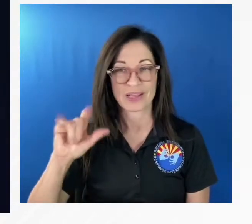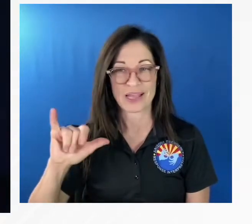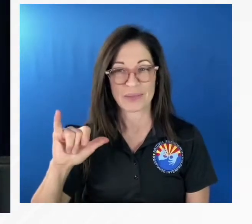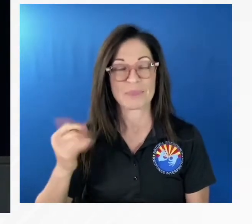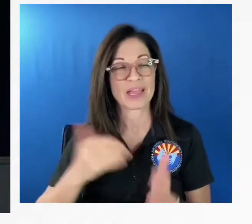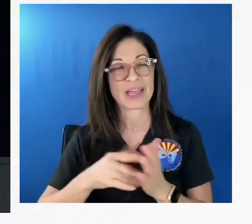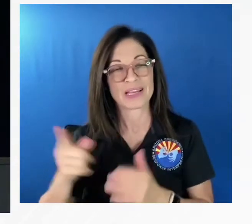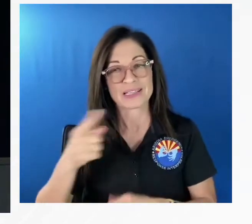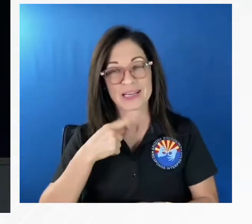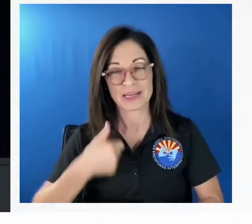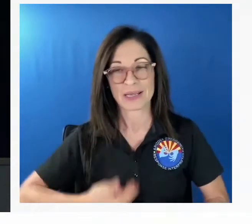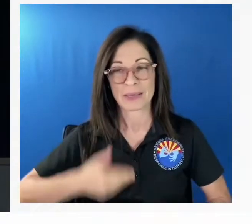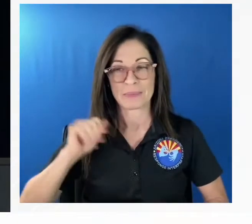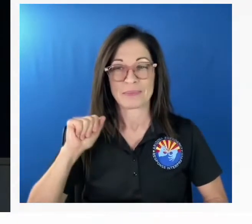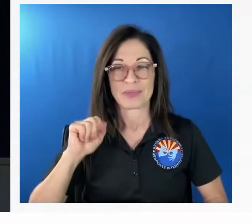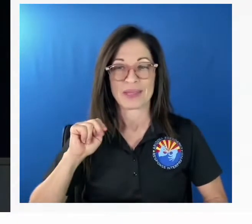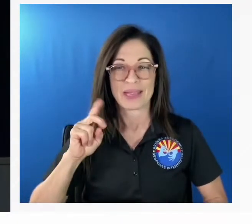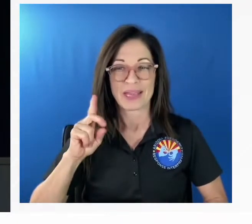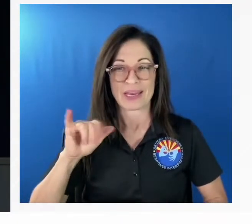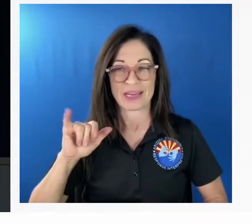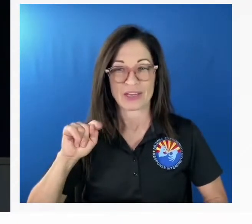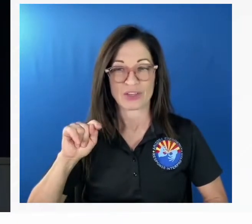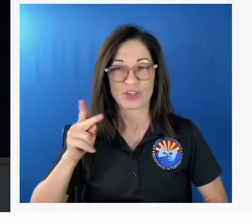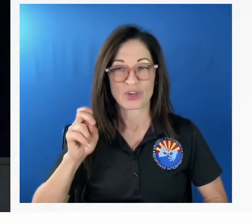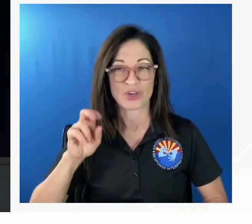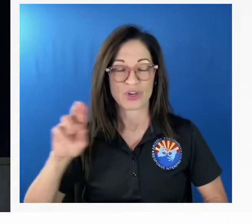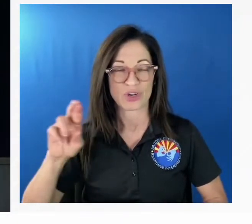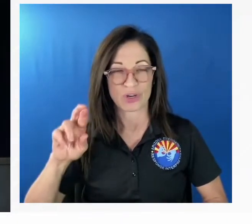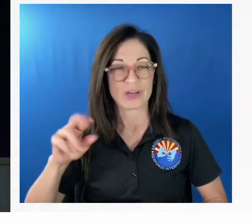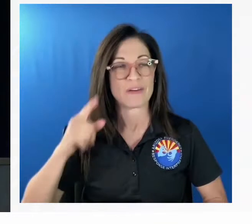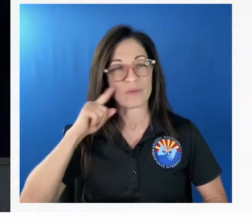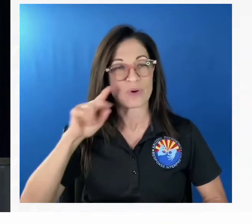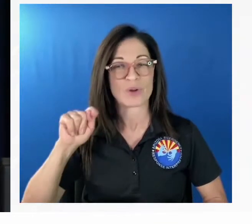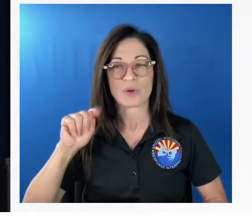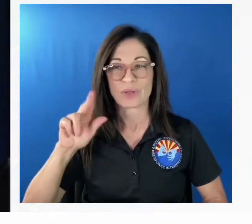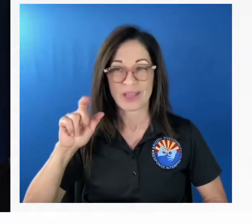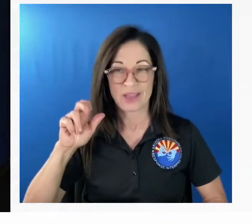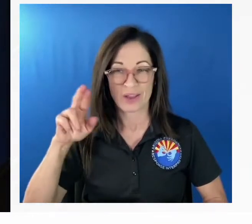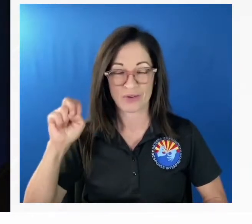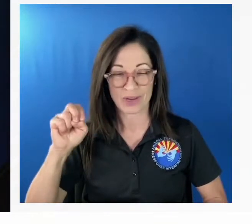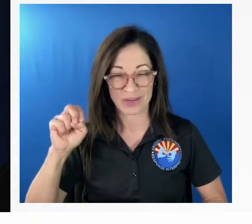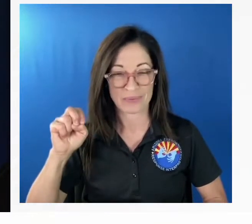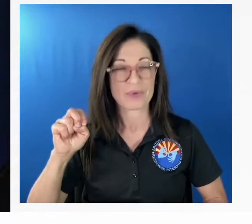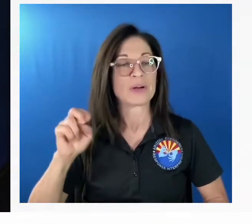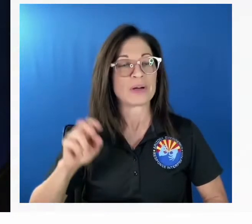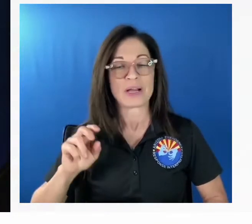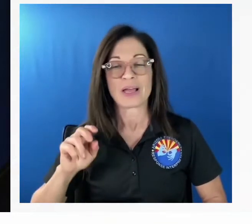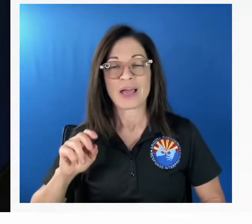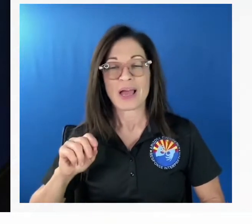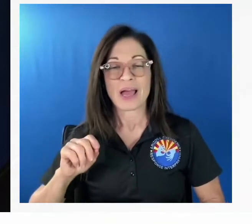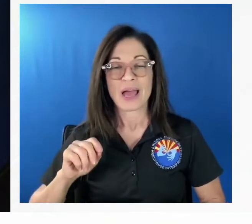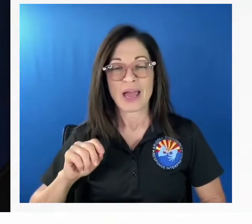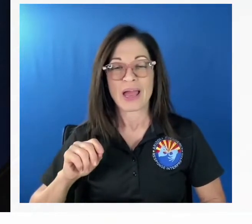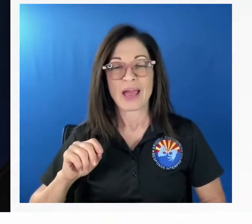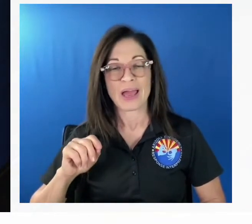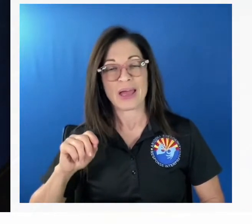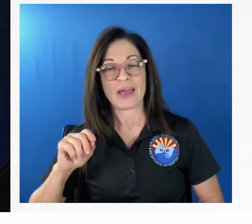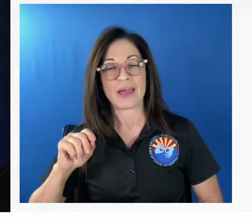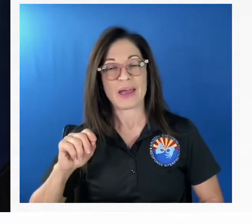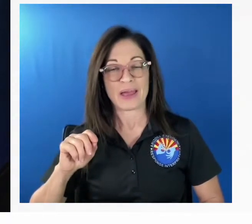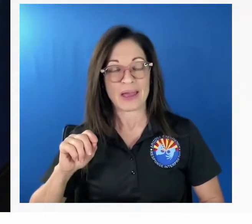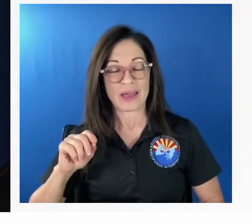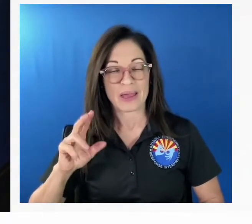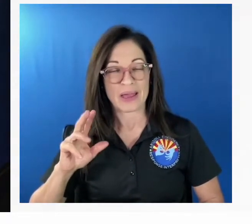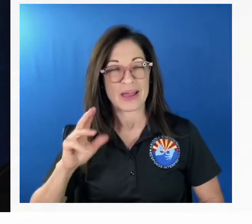I'm the unit chief here in Tulare Unit for CAL FIRE. Thank you so much for allowing me to come up and speak to you on behalf of the department.